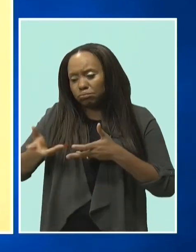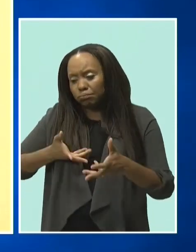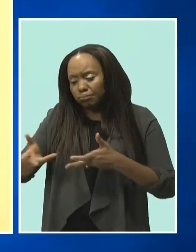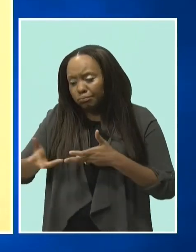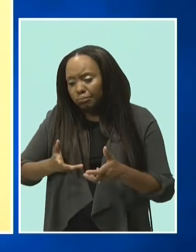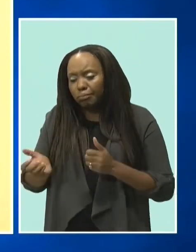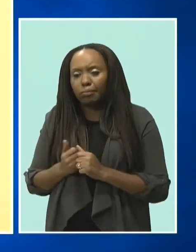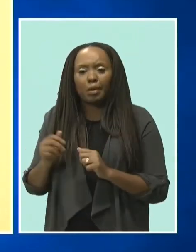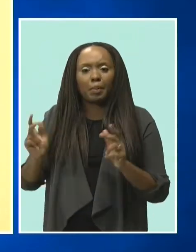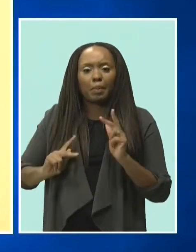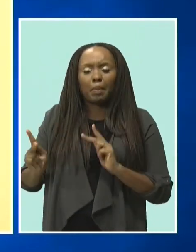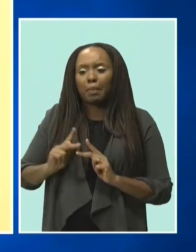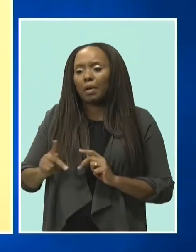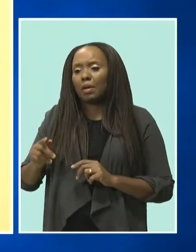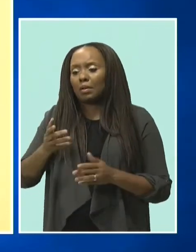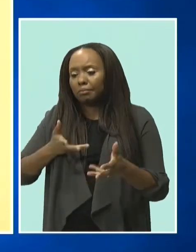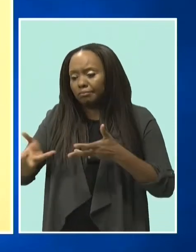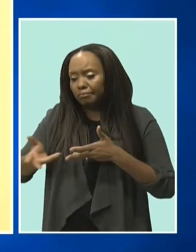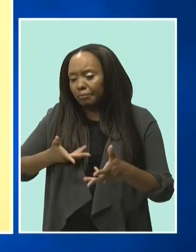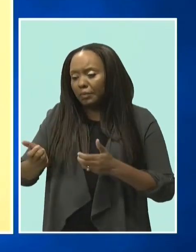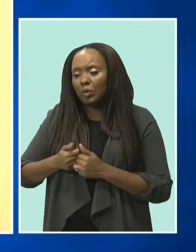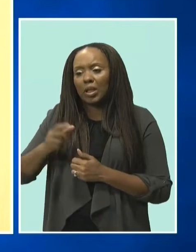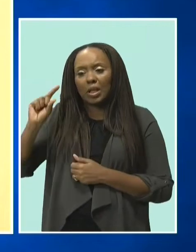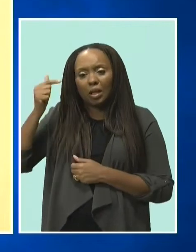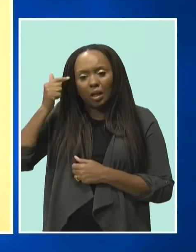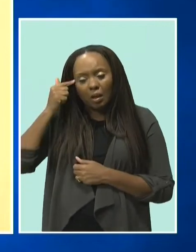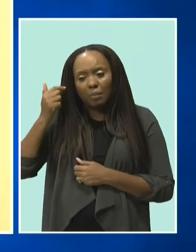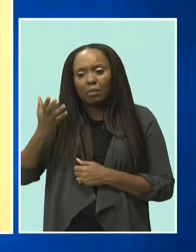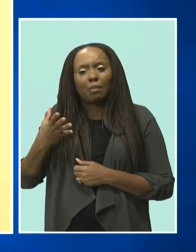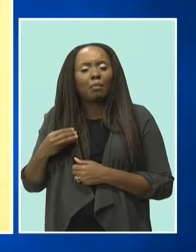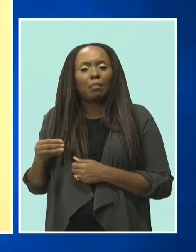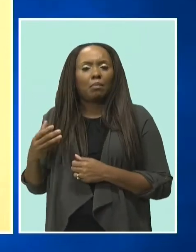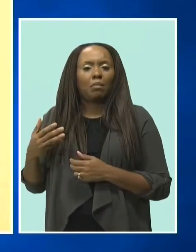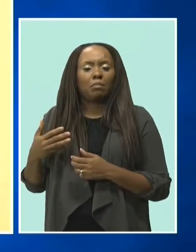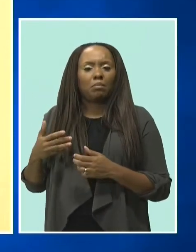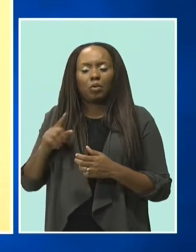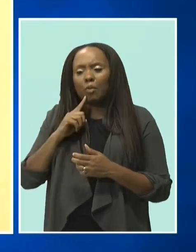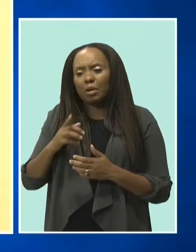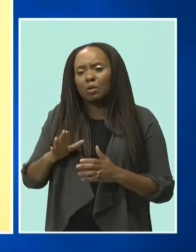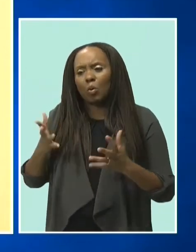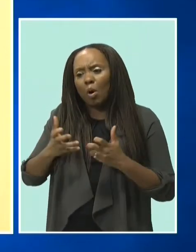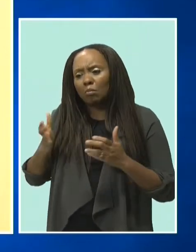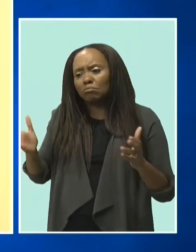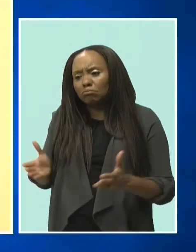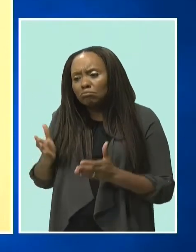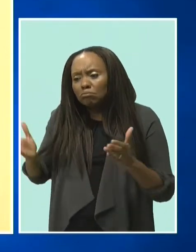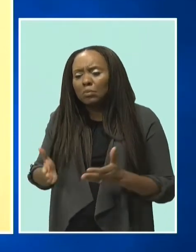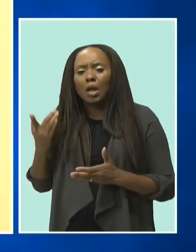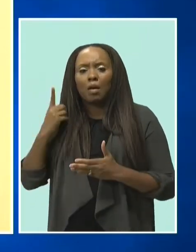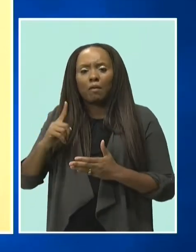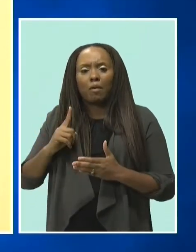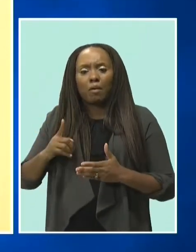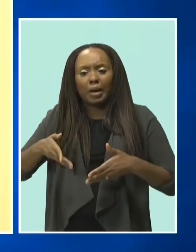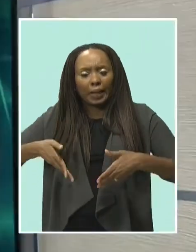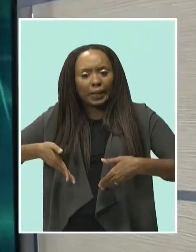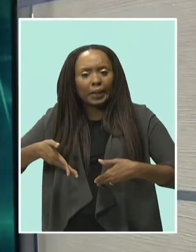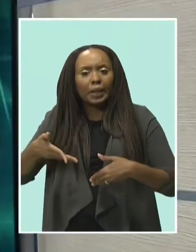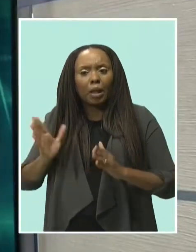necessary stakeholders in government, the regulator, and pretty much pushing through the permitting process right now as we